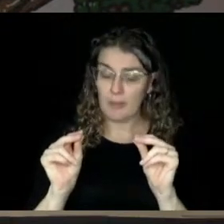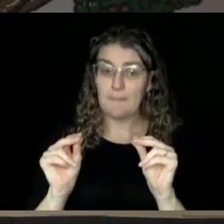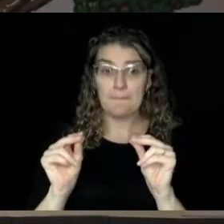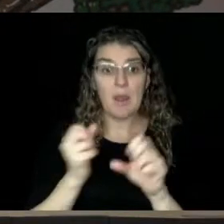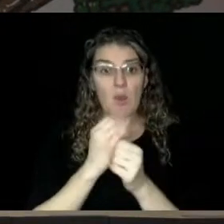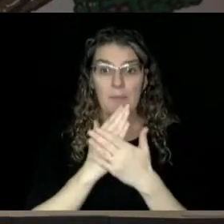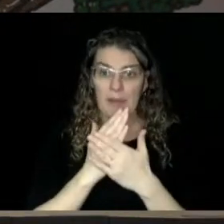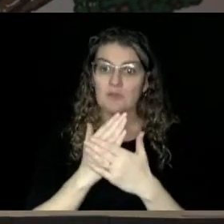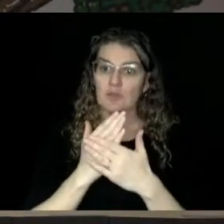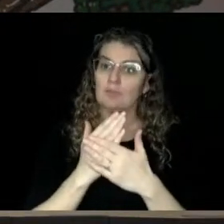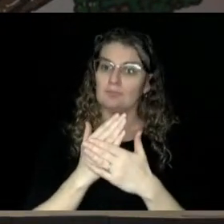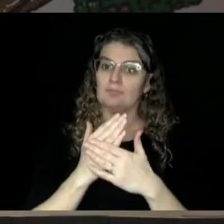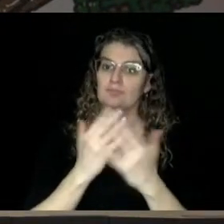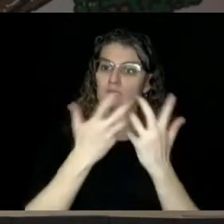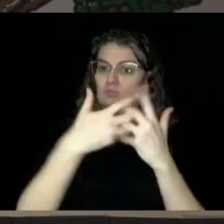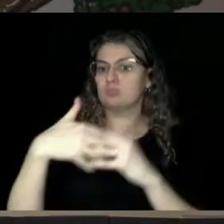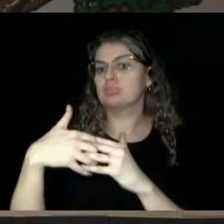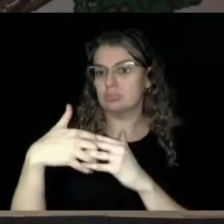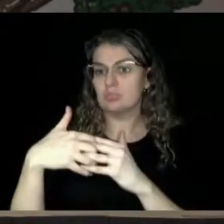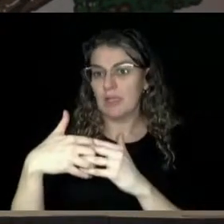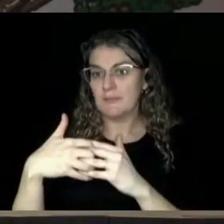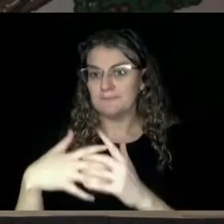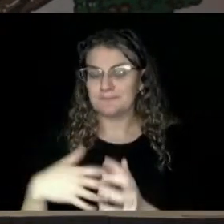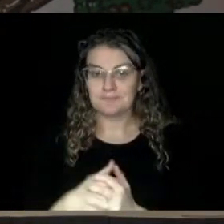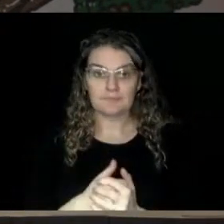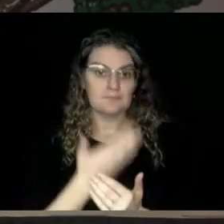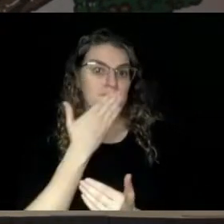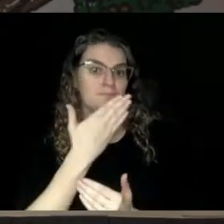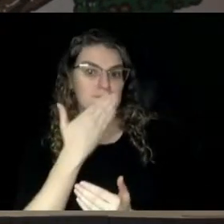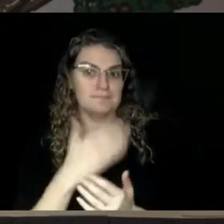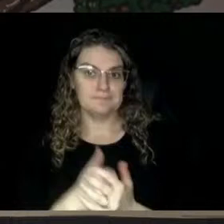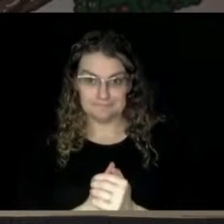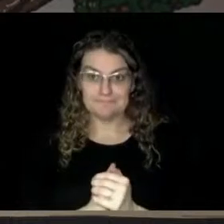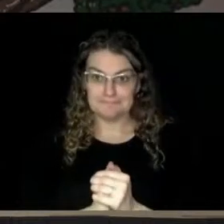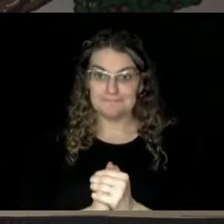can. Thank you very much. Appreciate that. You're welcome.